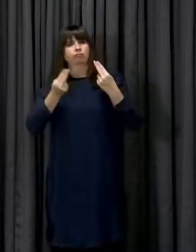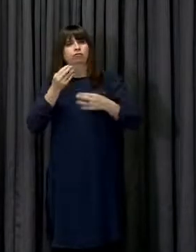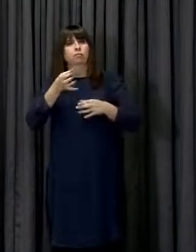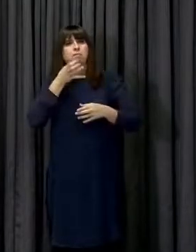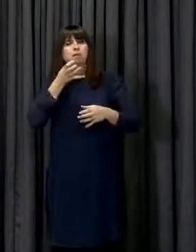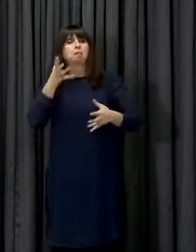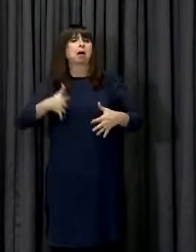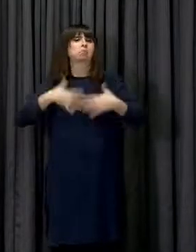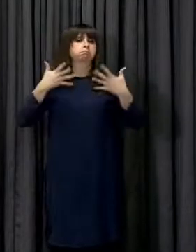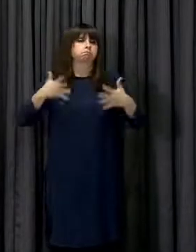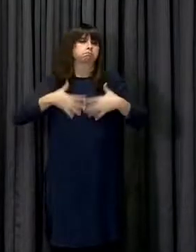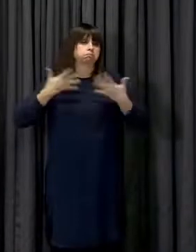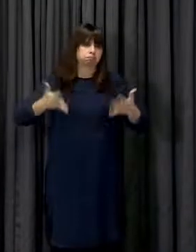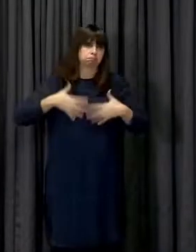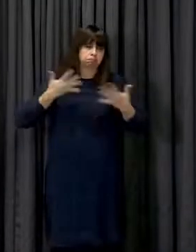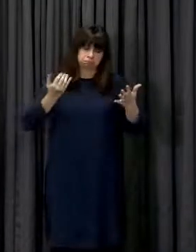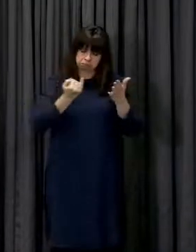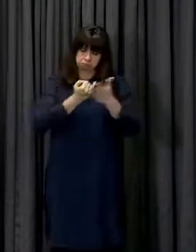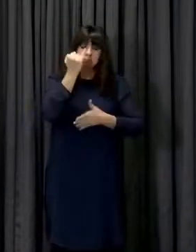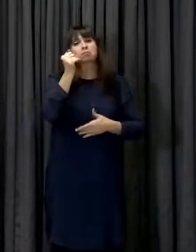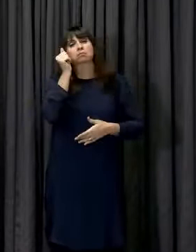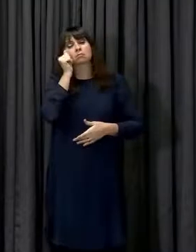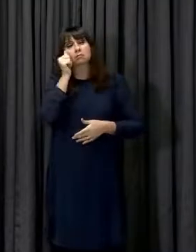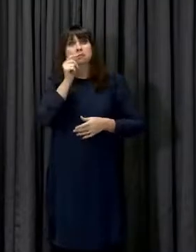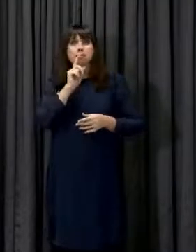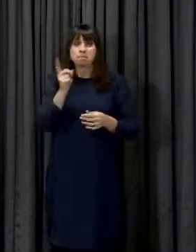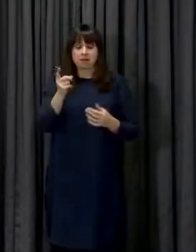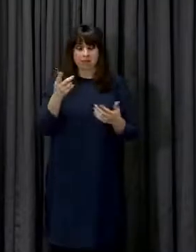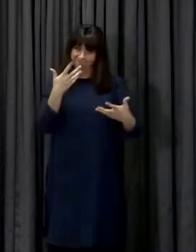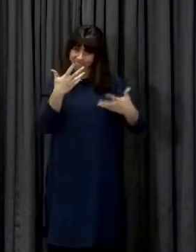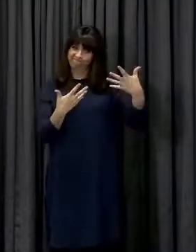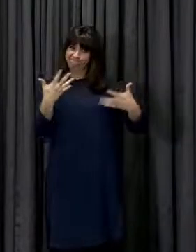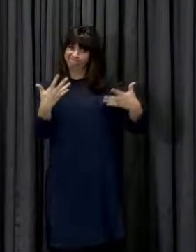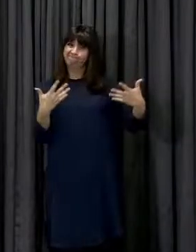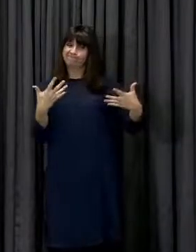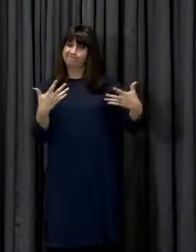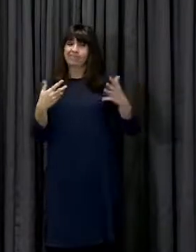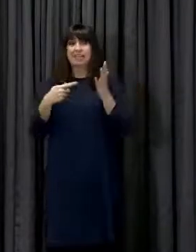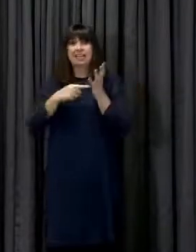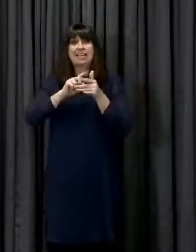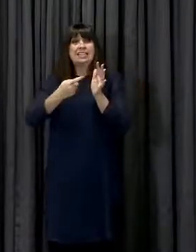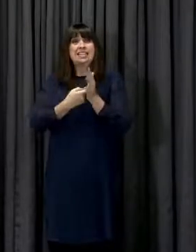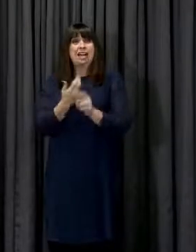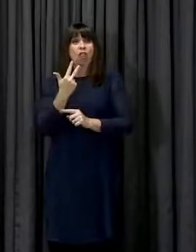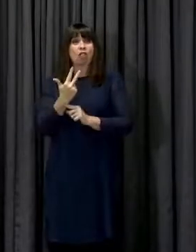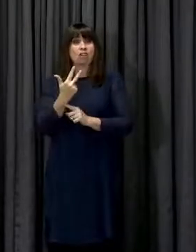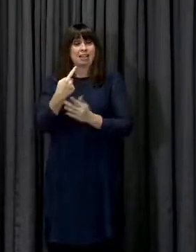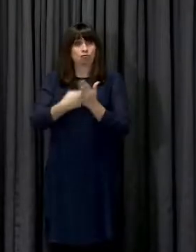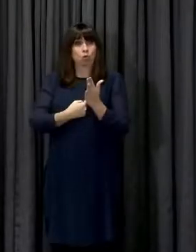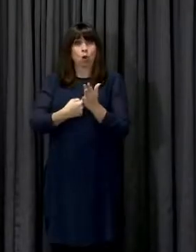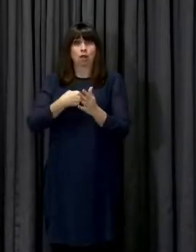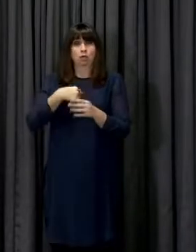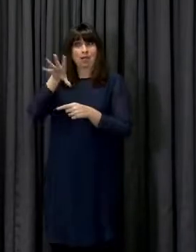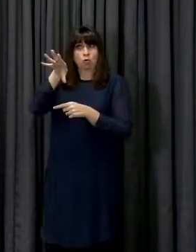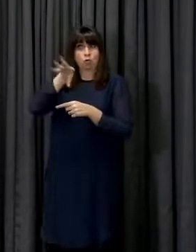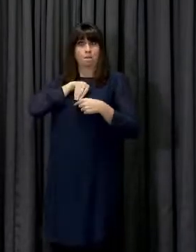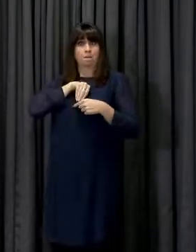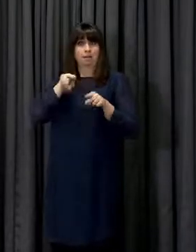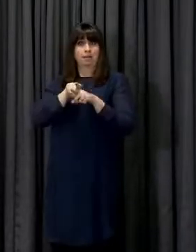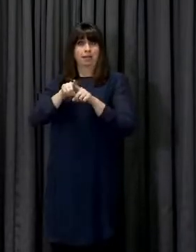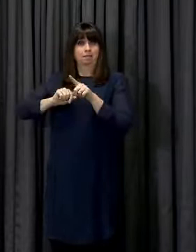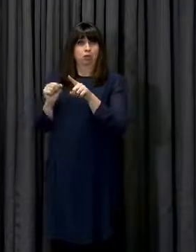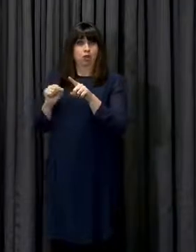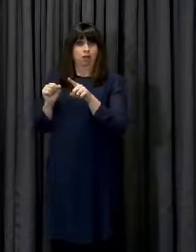hospitality businesses. But the evidence that was published does show that the Tier 3 style restrictions from Scotland that we've